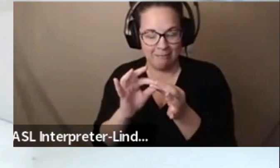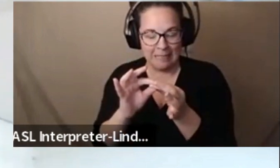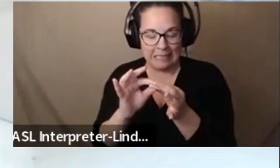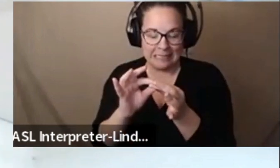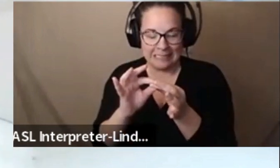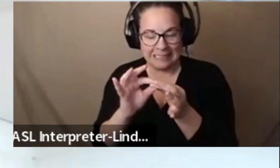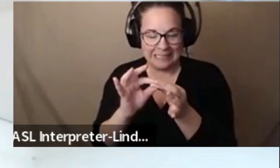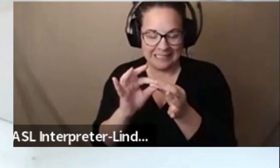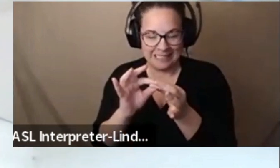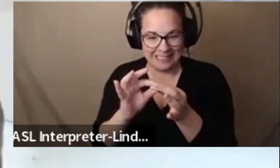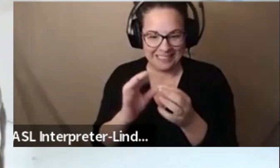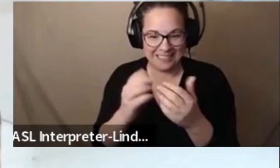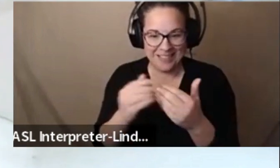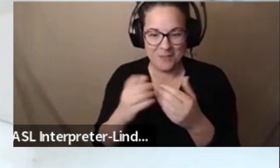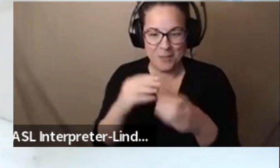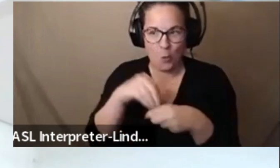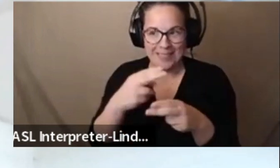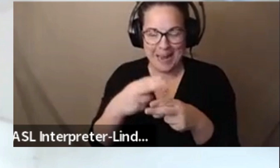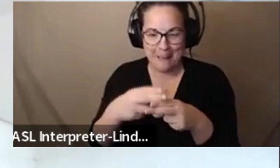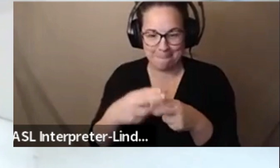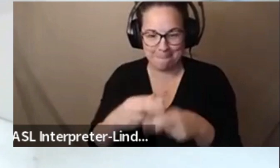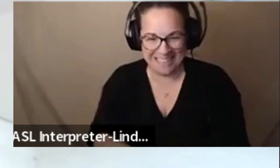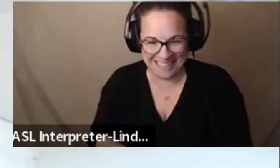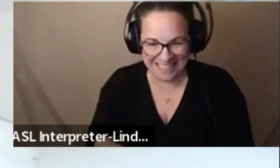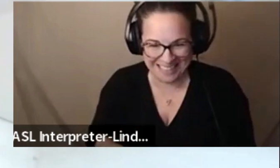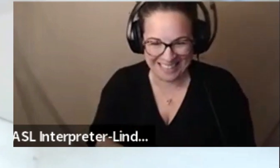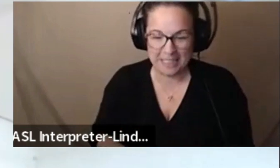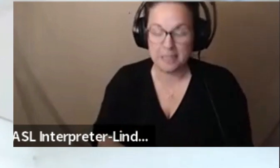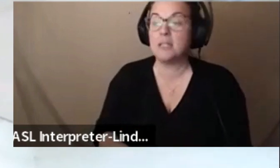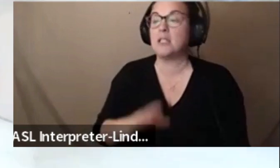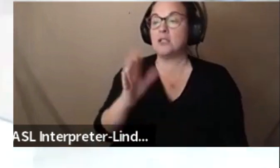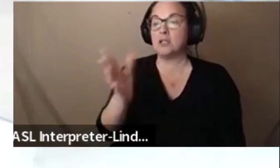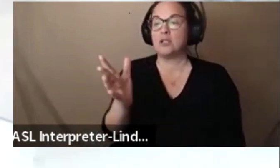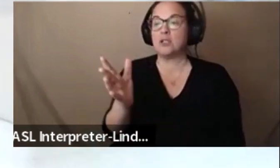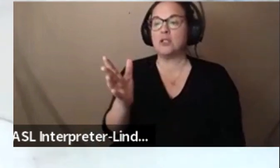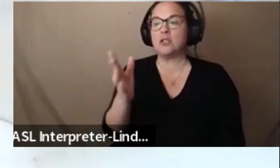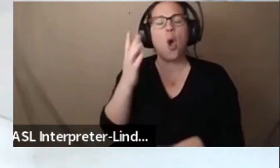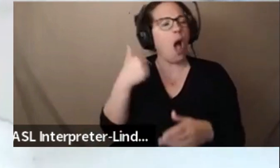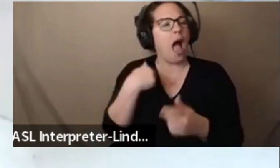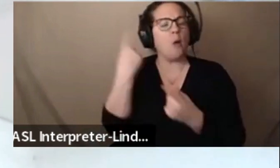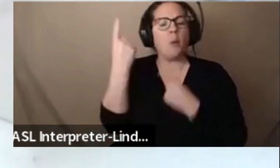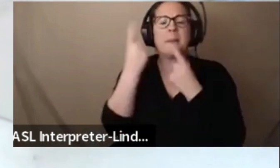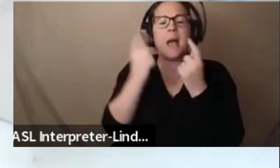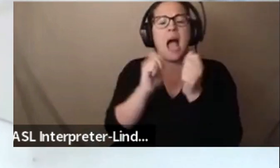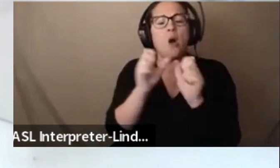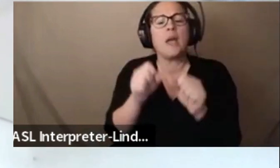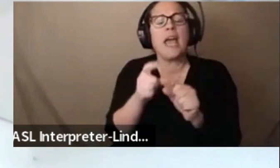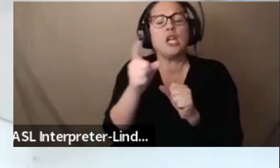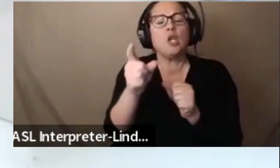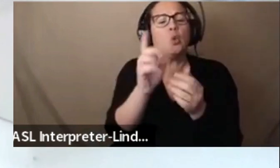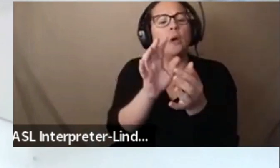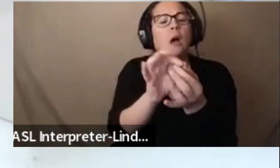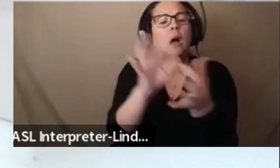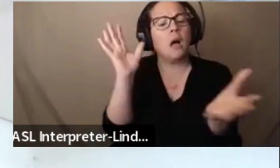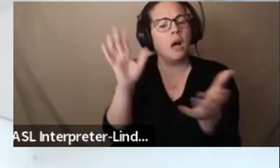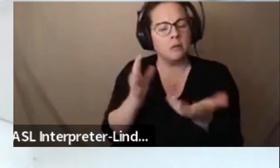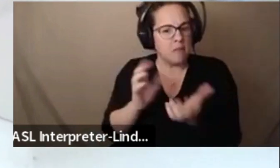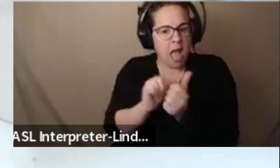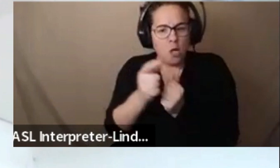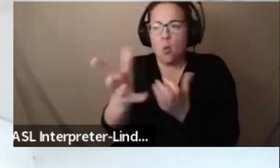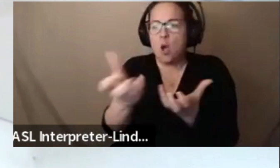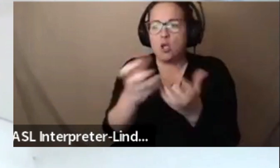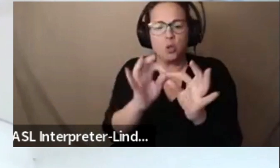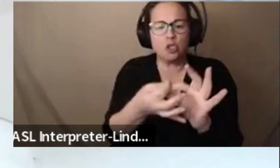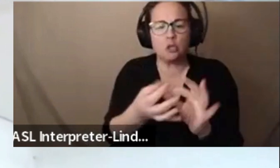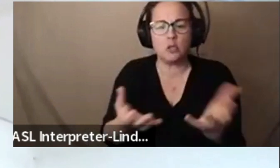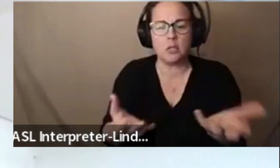Right? It's such a big conversation. And I think that, again, really, to me, the conversation is, I invite you towards freedom from that. How do you want